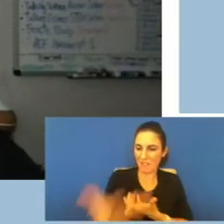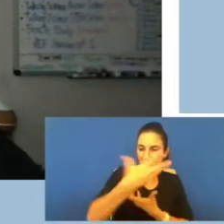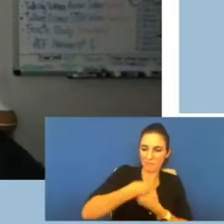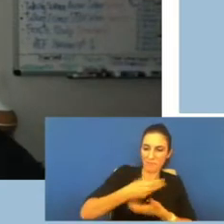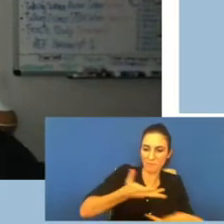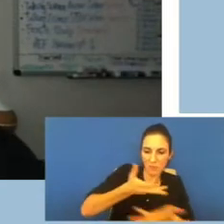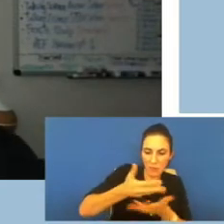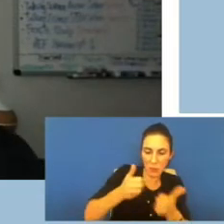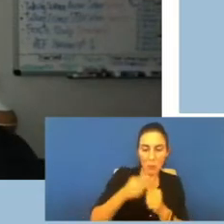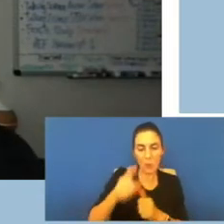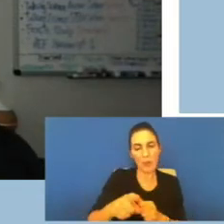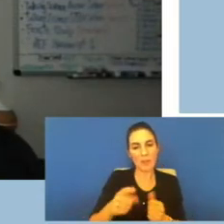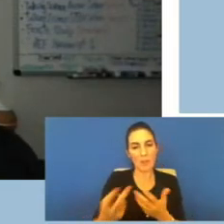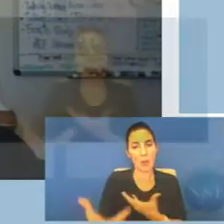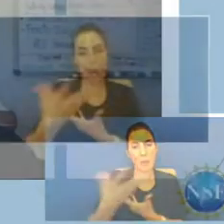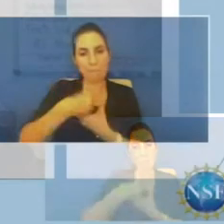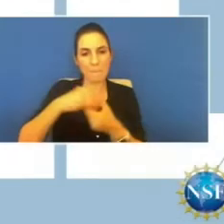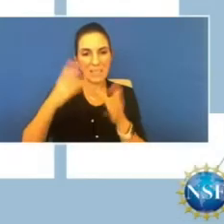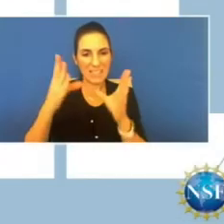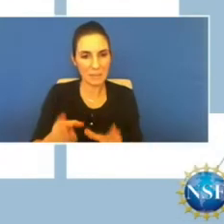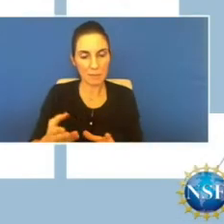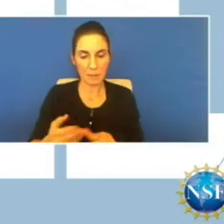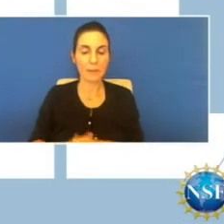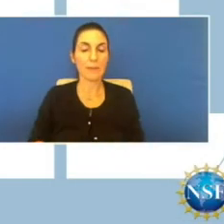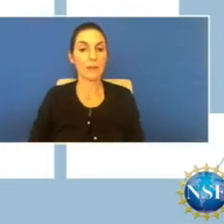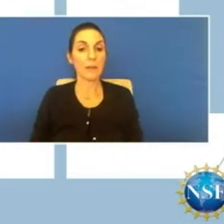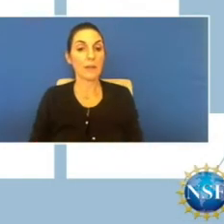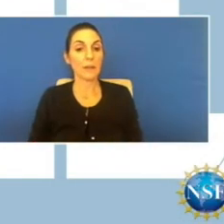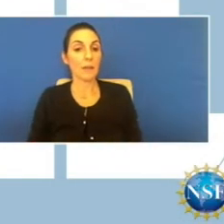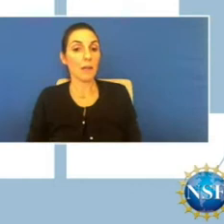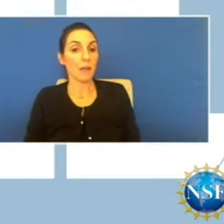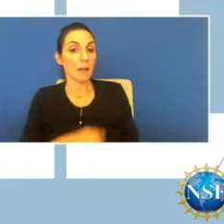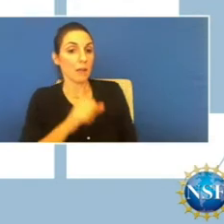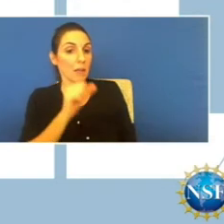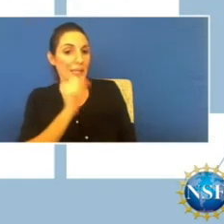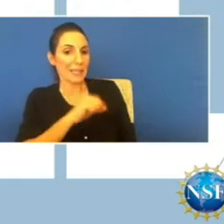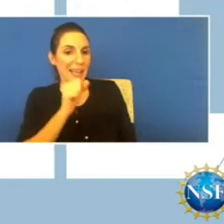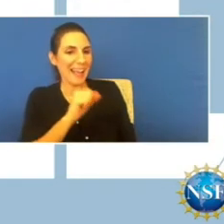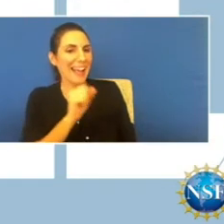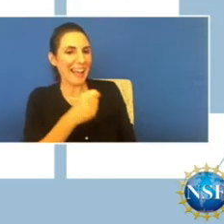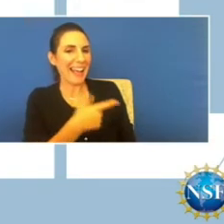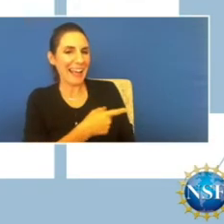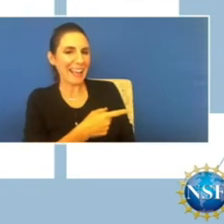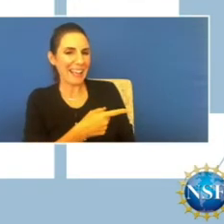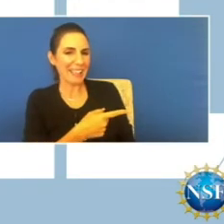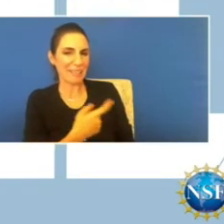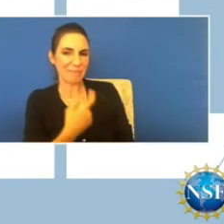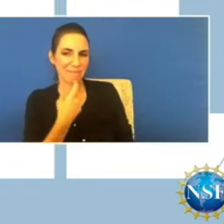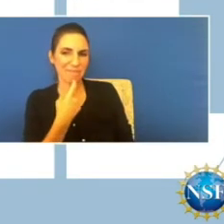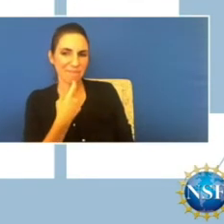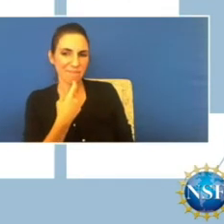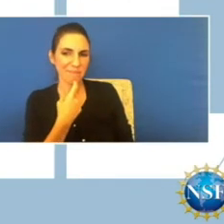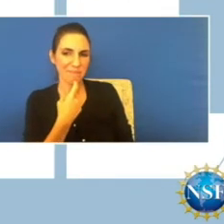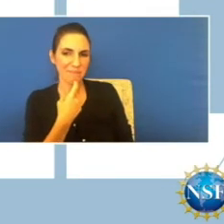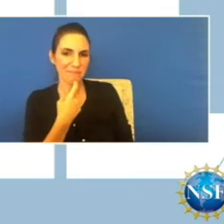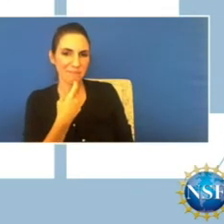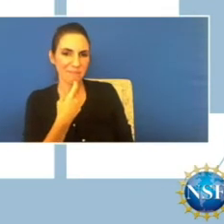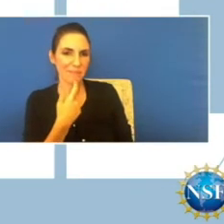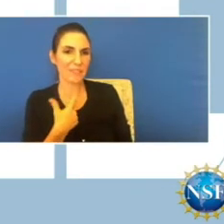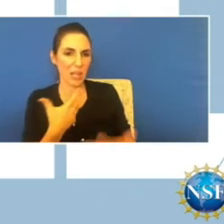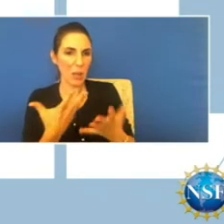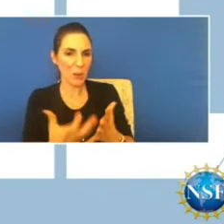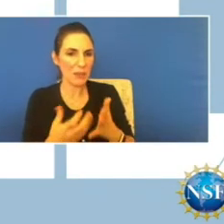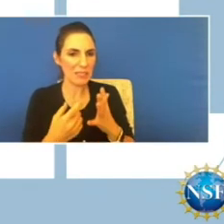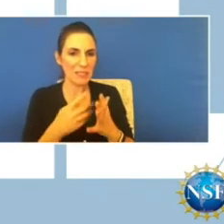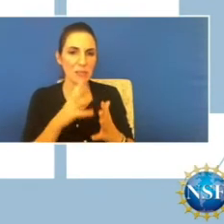I'll leave it at that. I'm sure we'll engage more later. Thank you. Yeah, well, I just want to appreciate the different